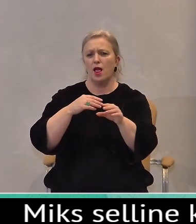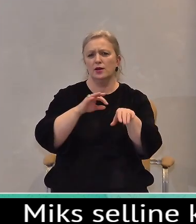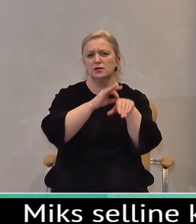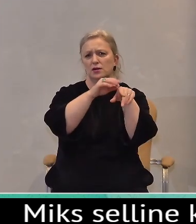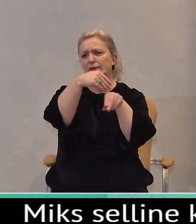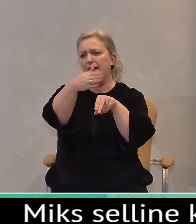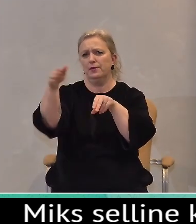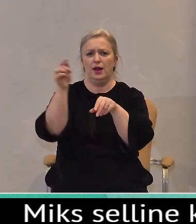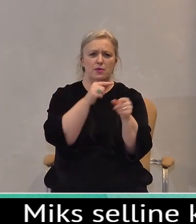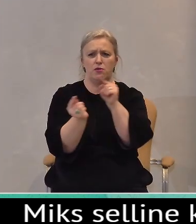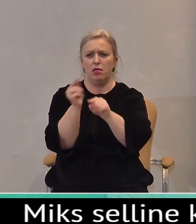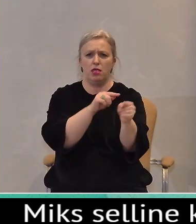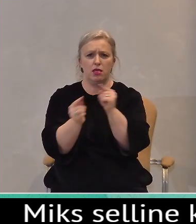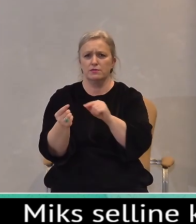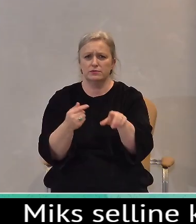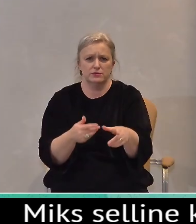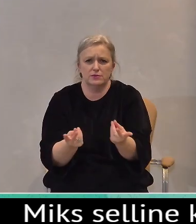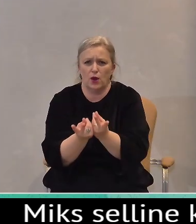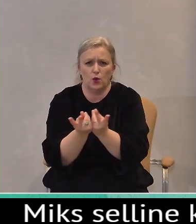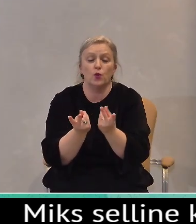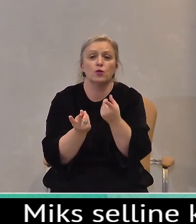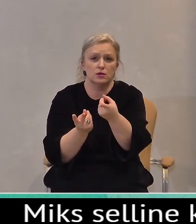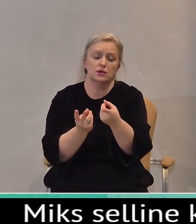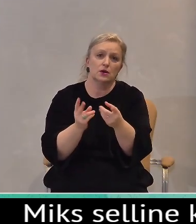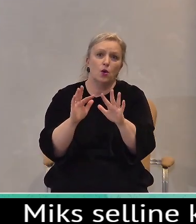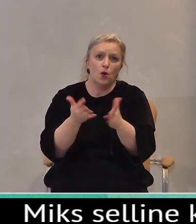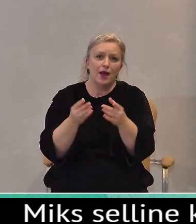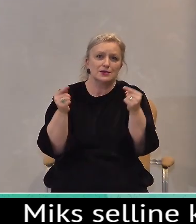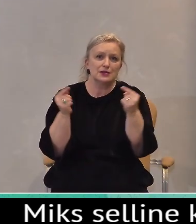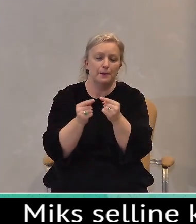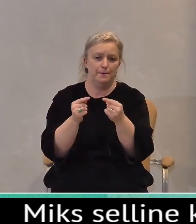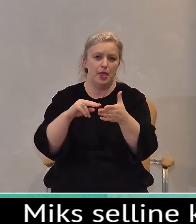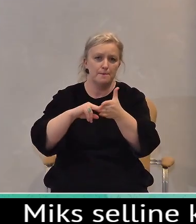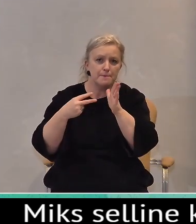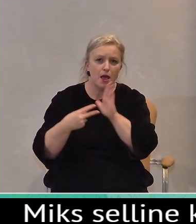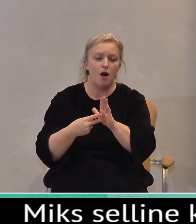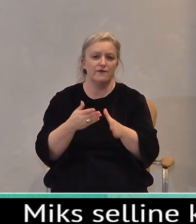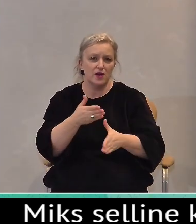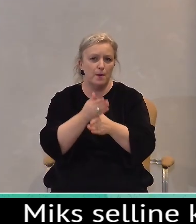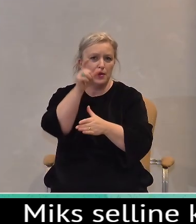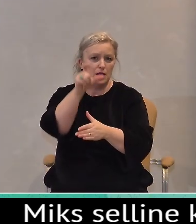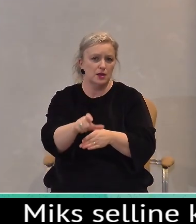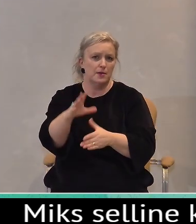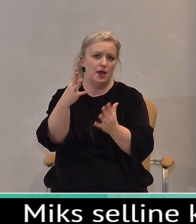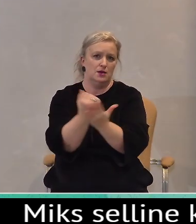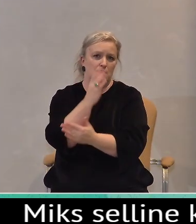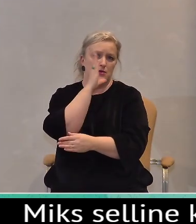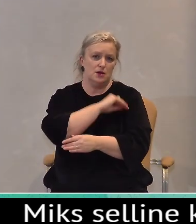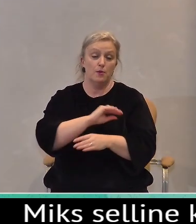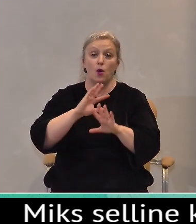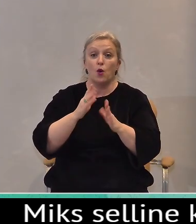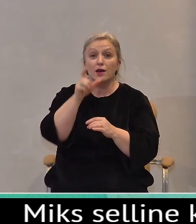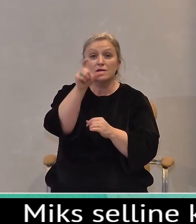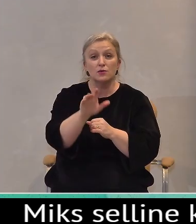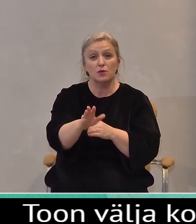we mentioned the situation of patients claimed by no doctor. We can make a plan for the best care